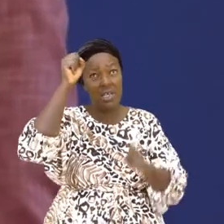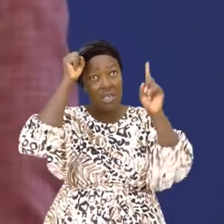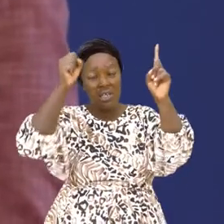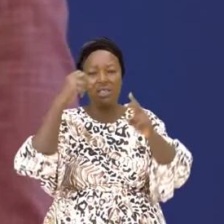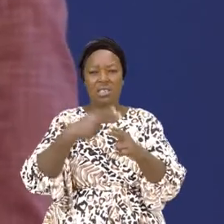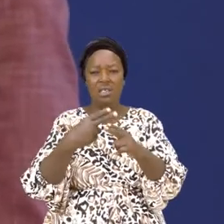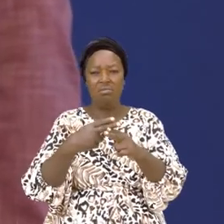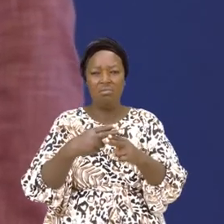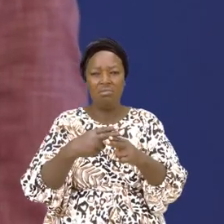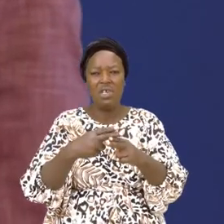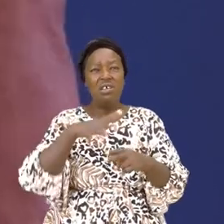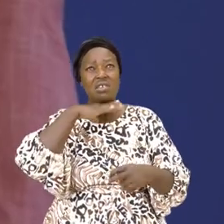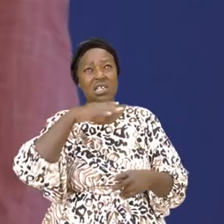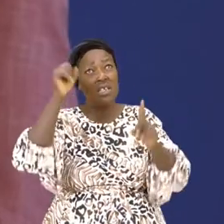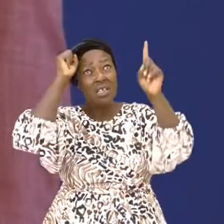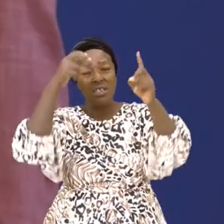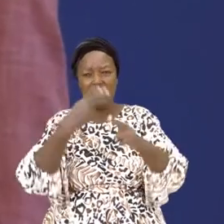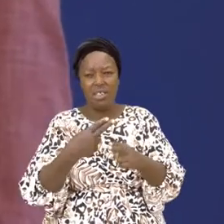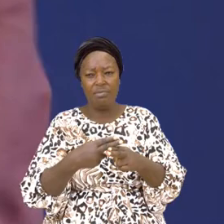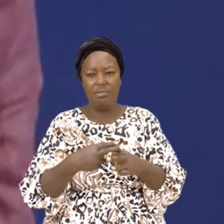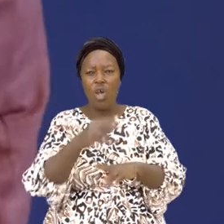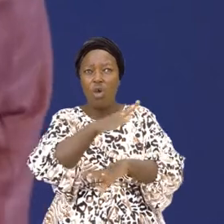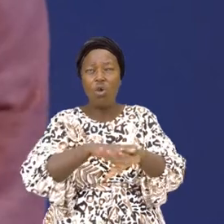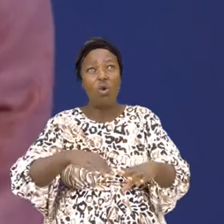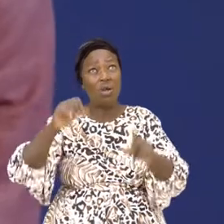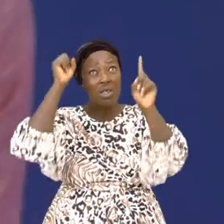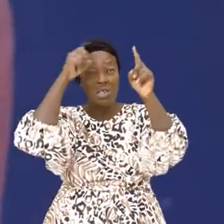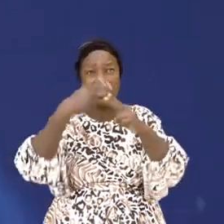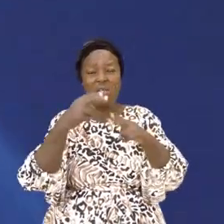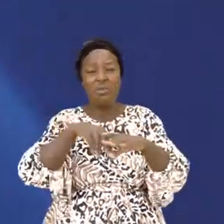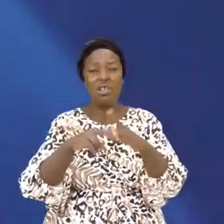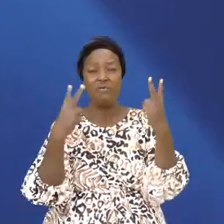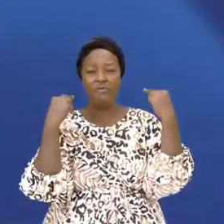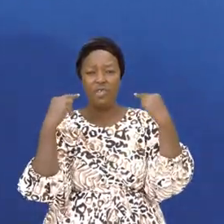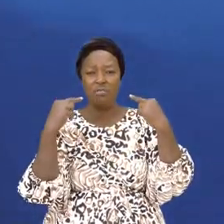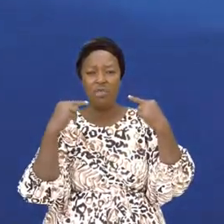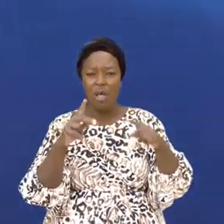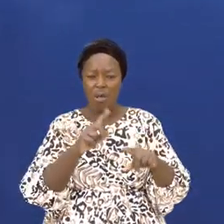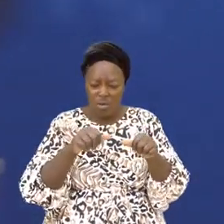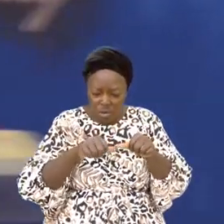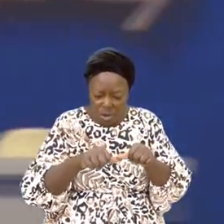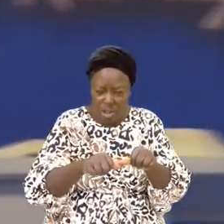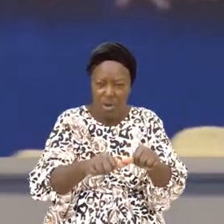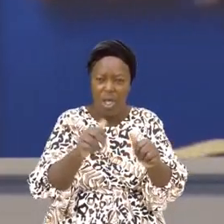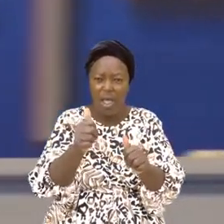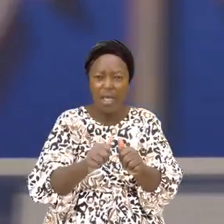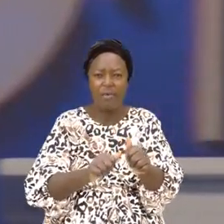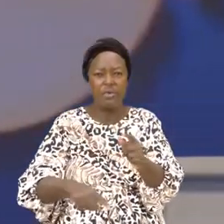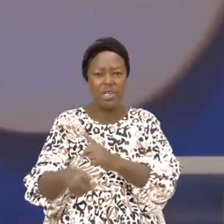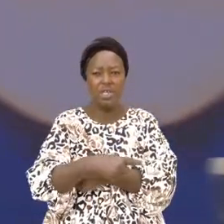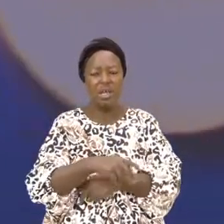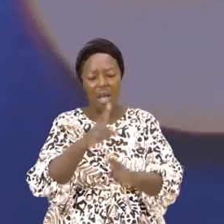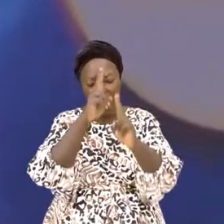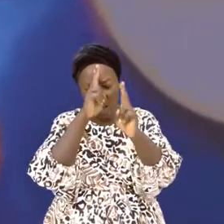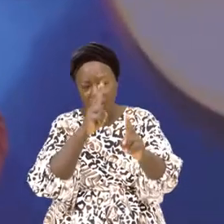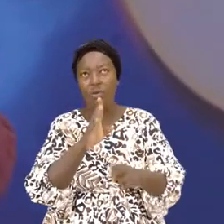defile his name, call his name in vain consistently every day. Hallowed